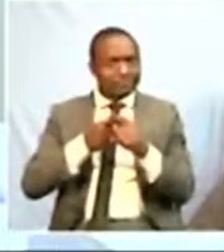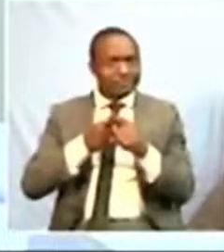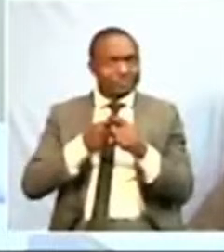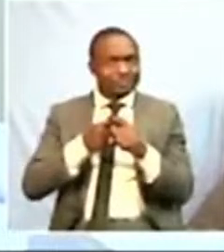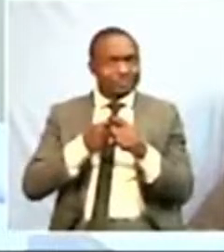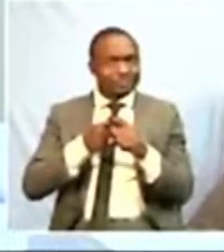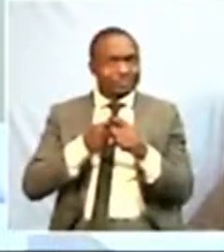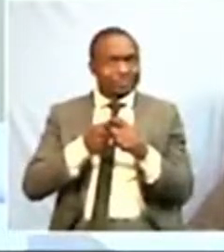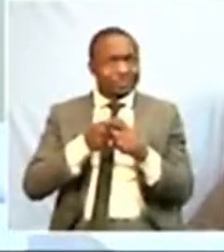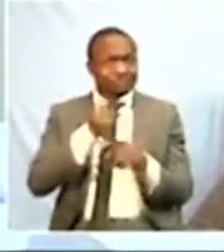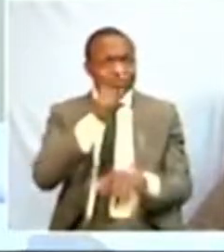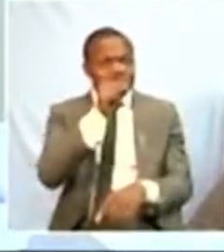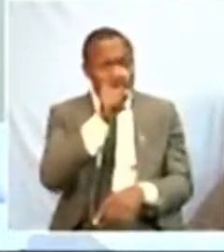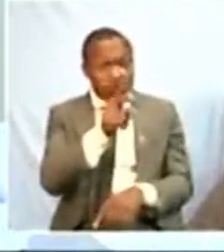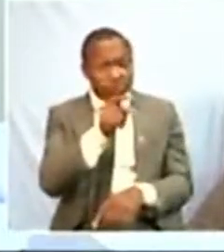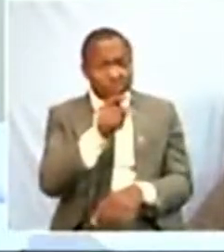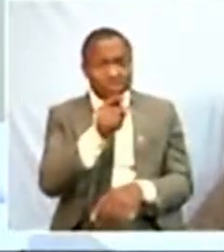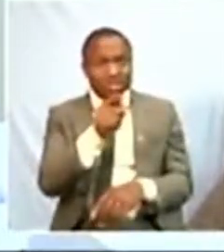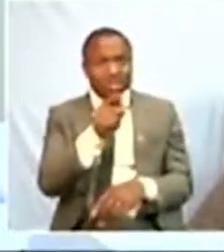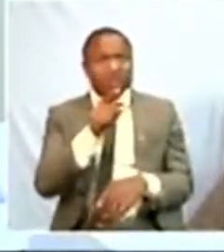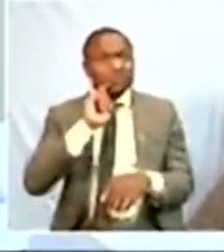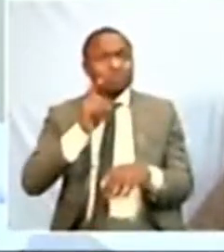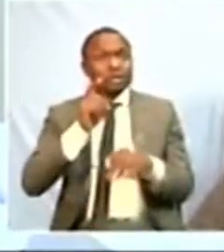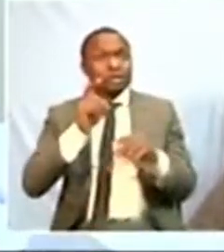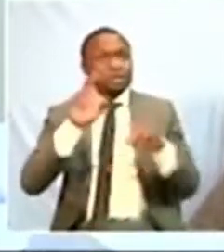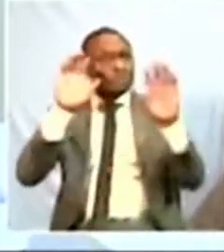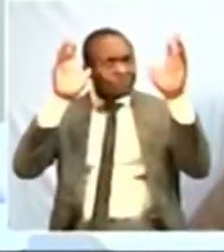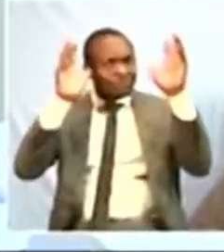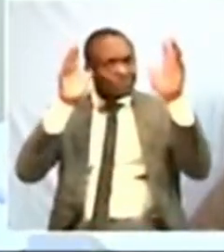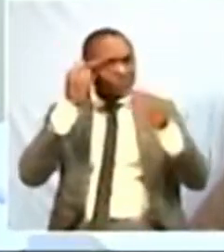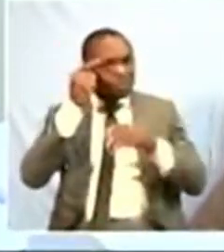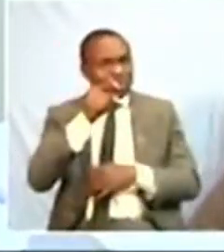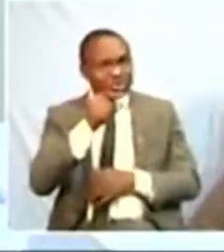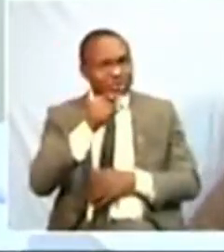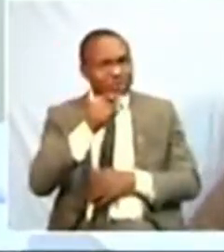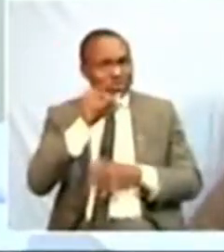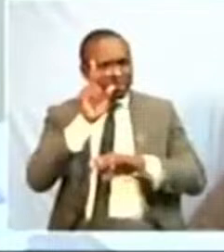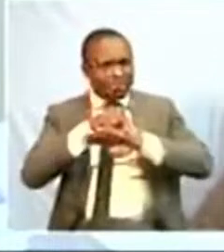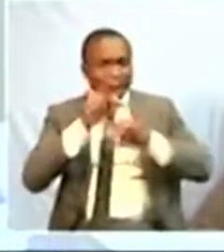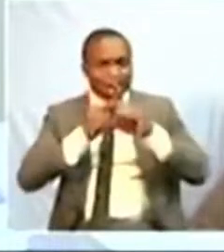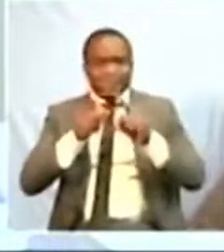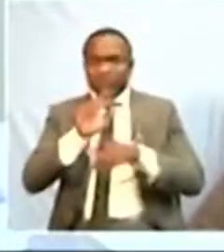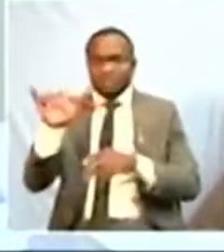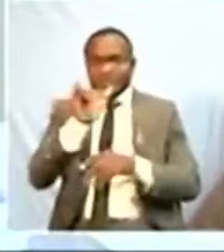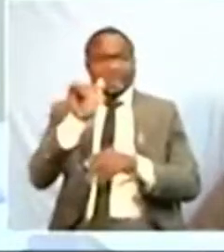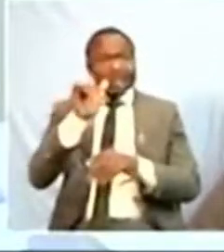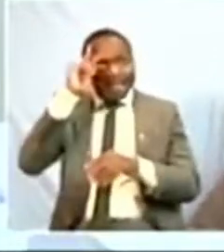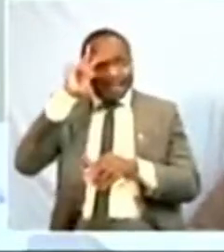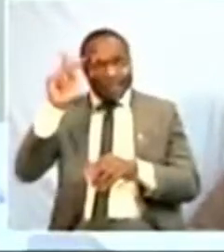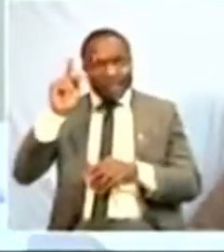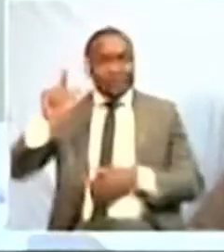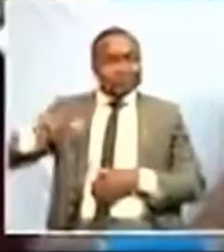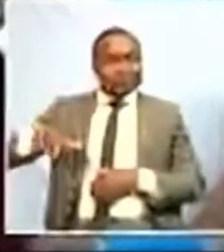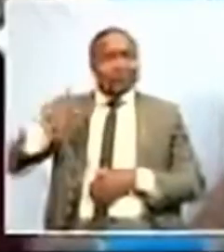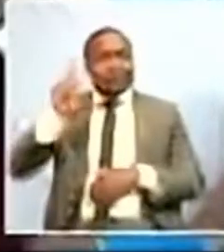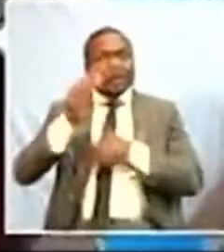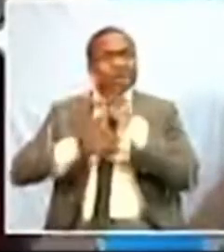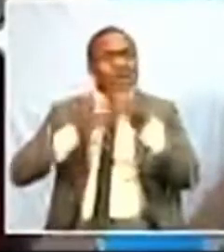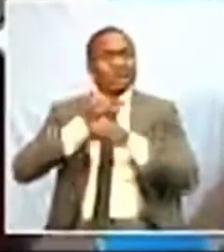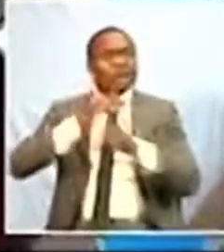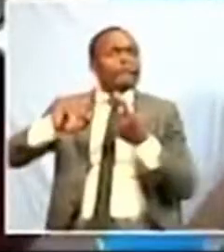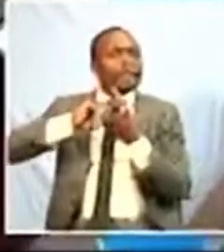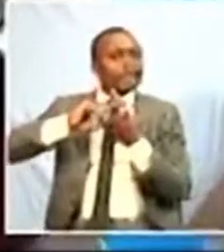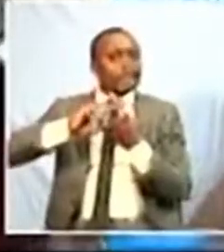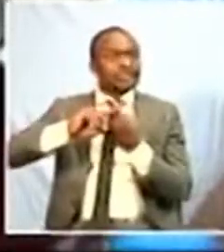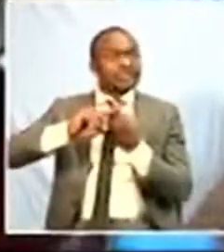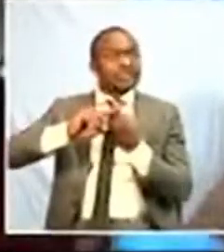And for them, for you, maybe we should clap for you for that project. But the standard for Kitwe delay is 1 year plus.